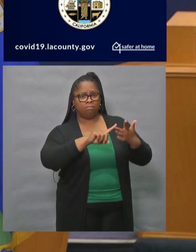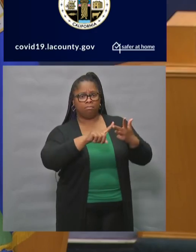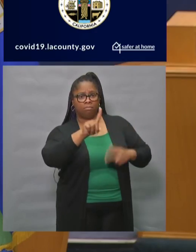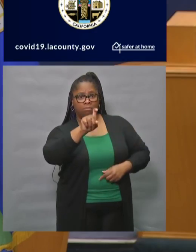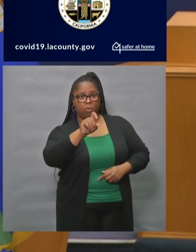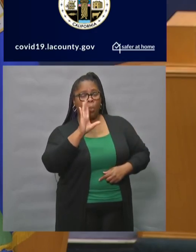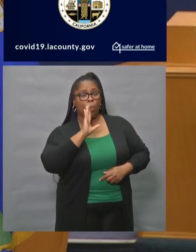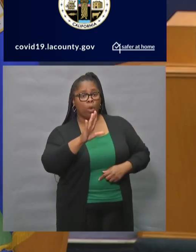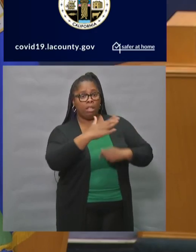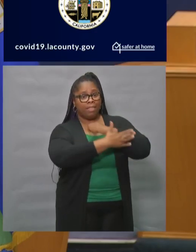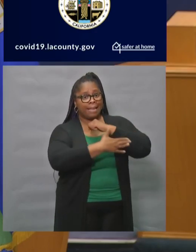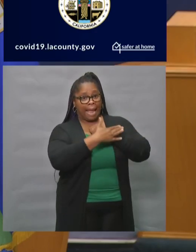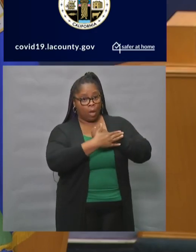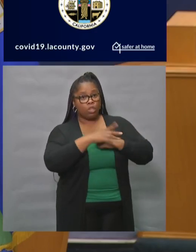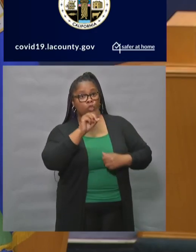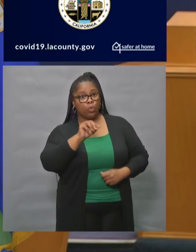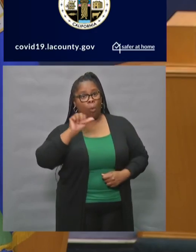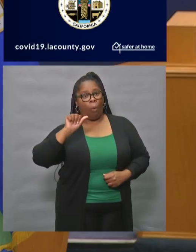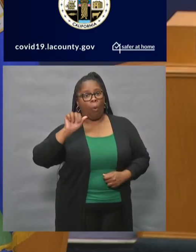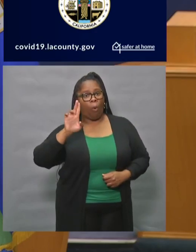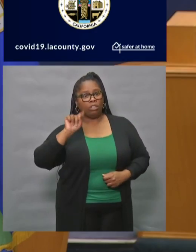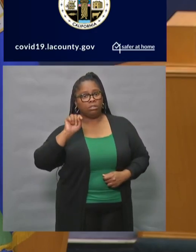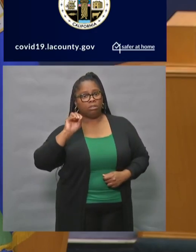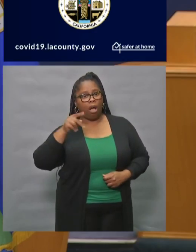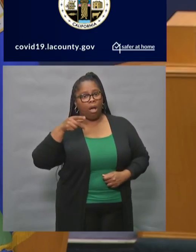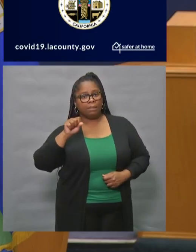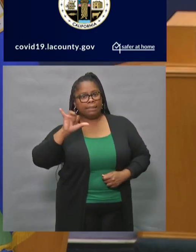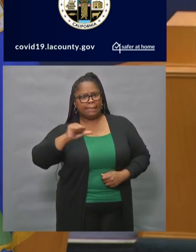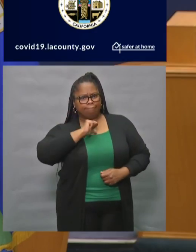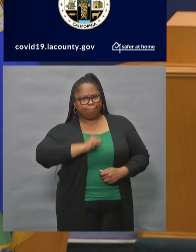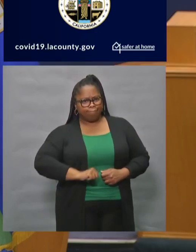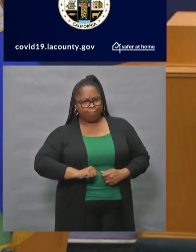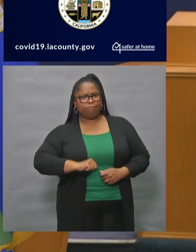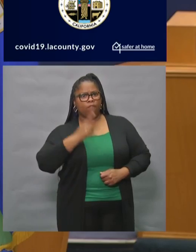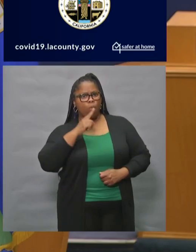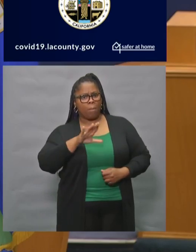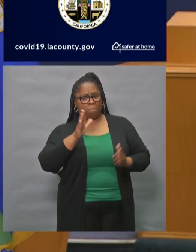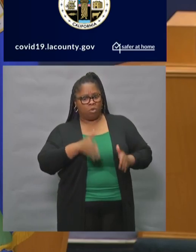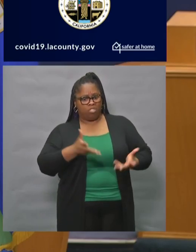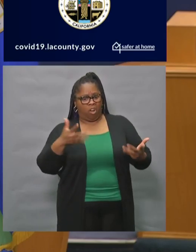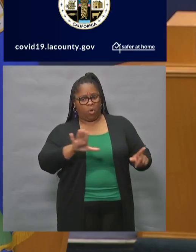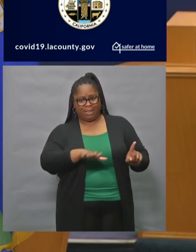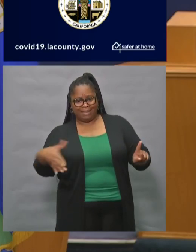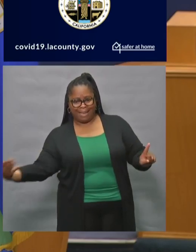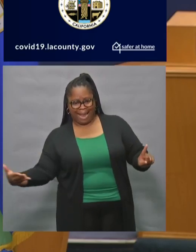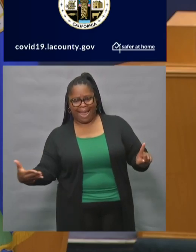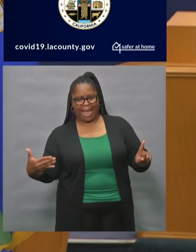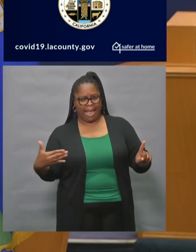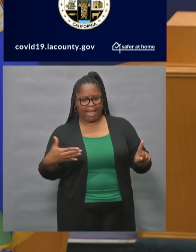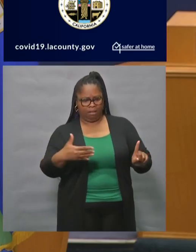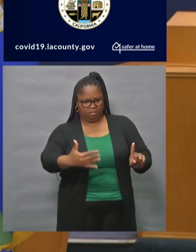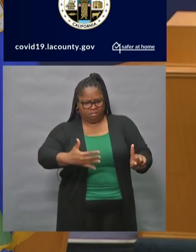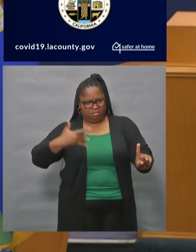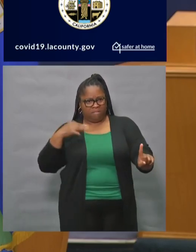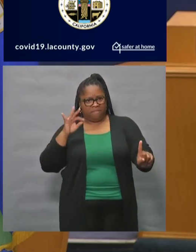conduct autopsies on or test bodies of people who died of COVID-like symptoms all the way back in February?